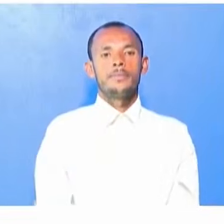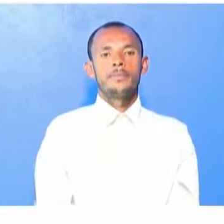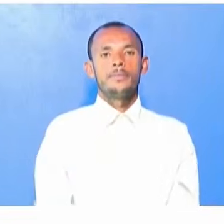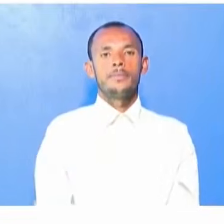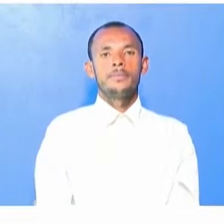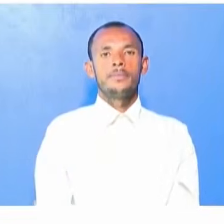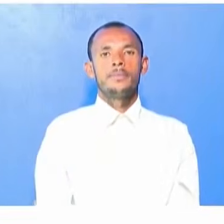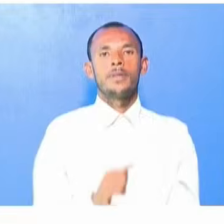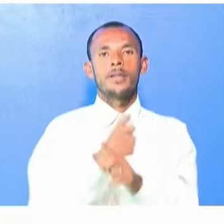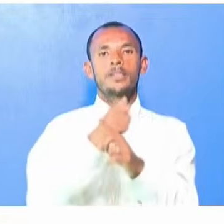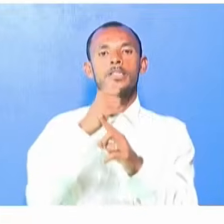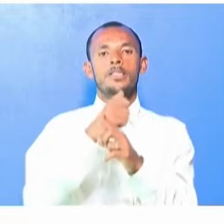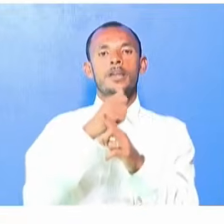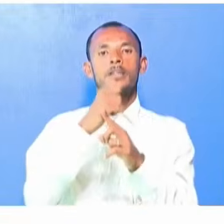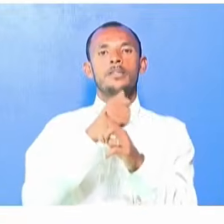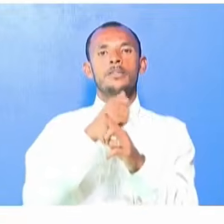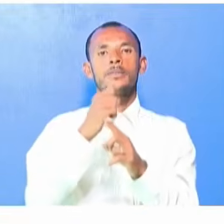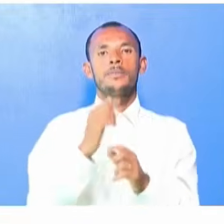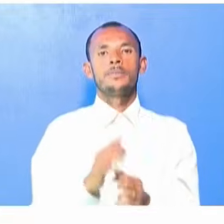Exercise.